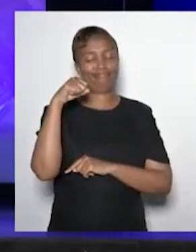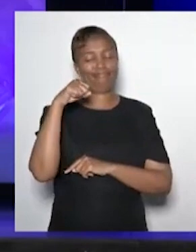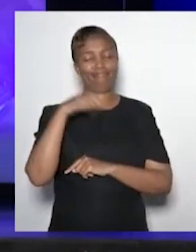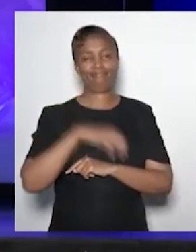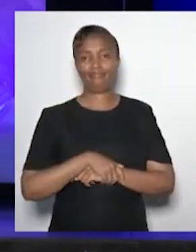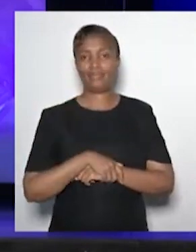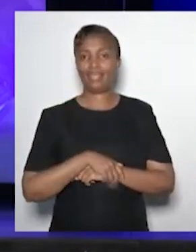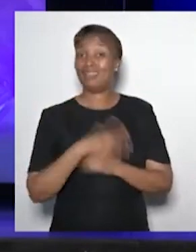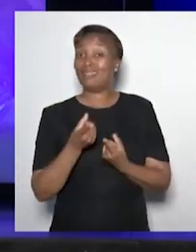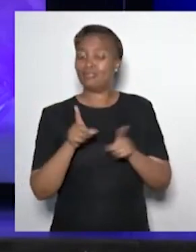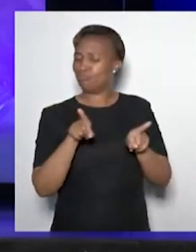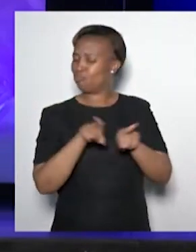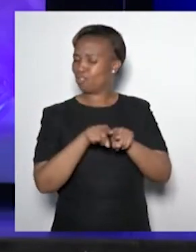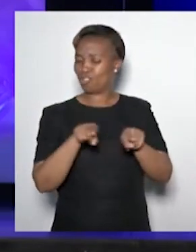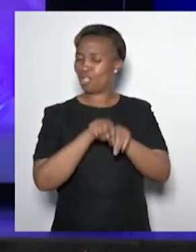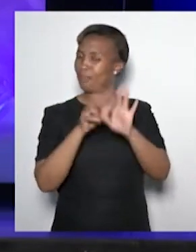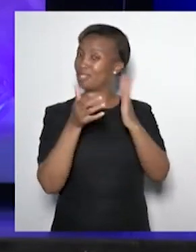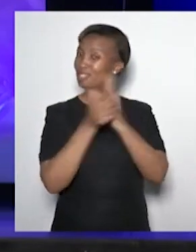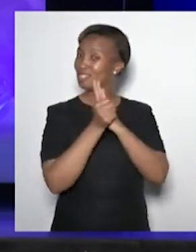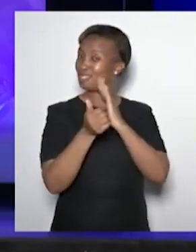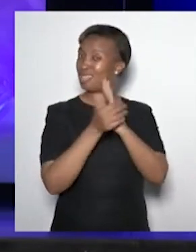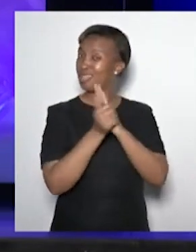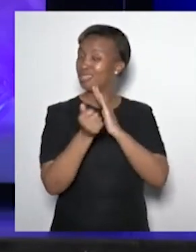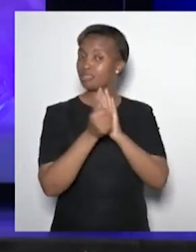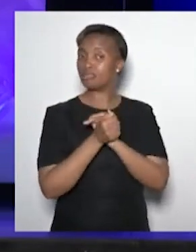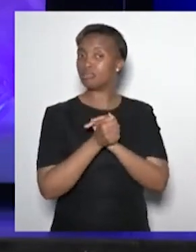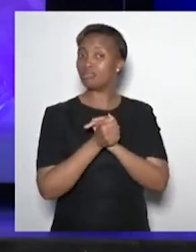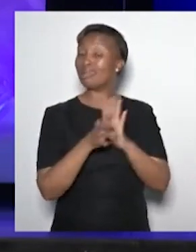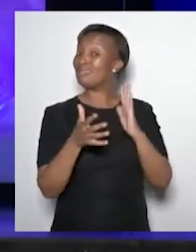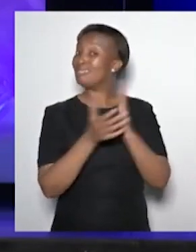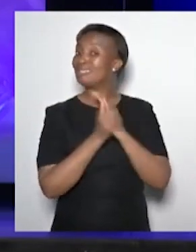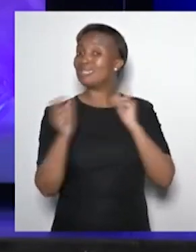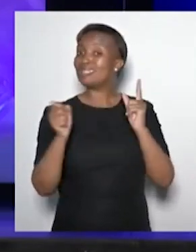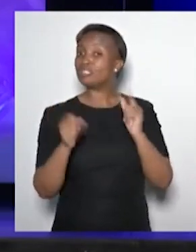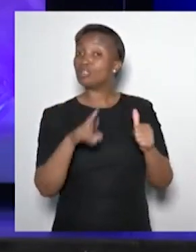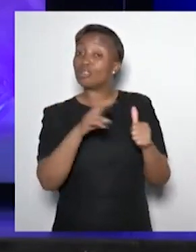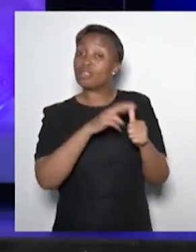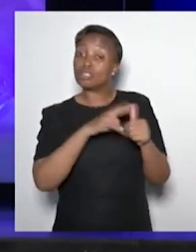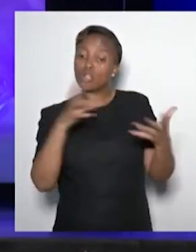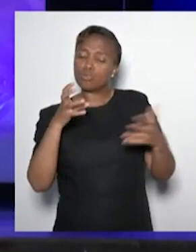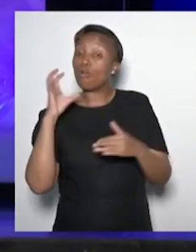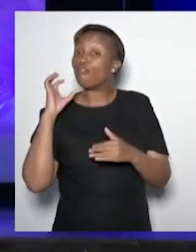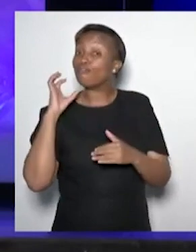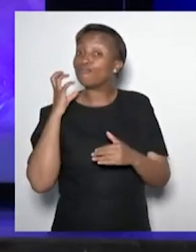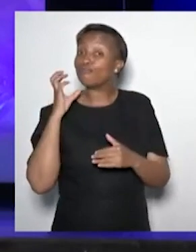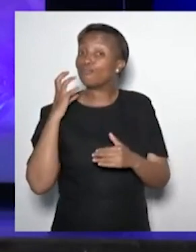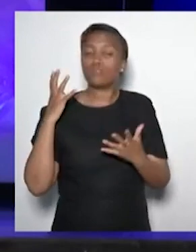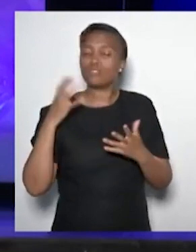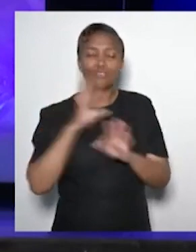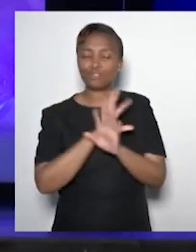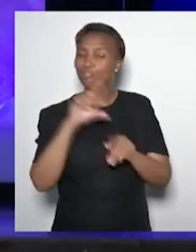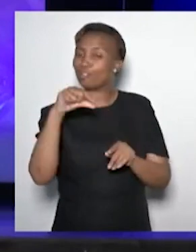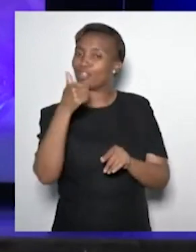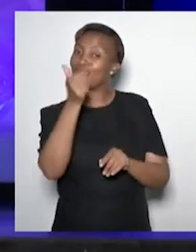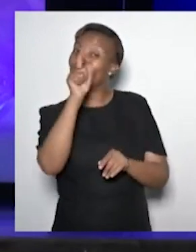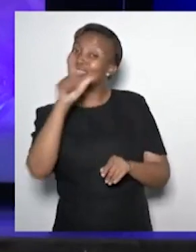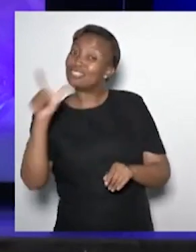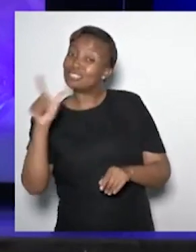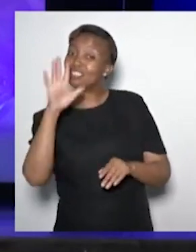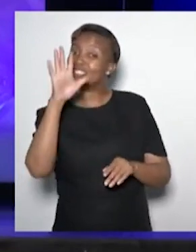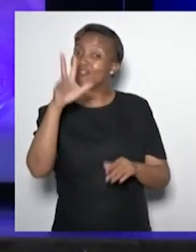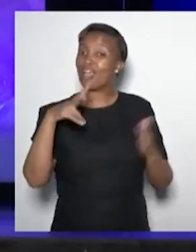It is like talent. Talent is not the fruit. It is not Galatians 5, 22